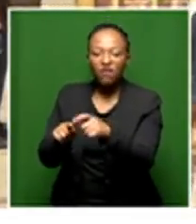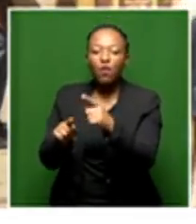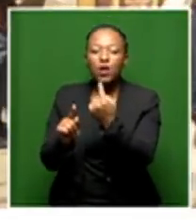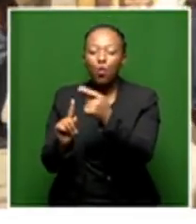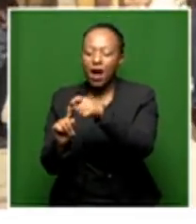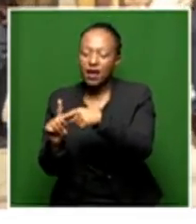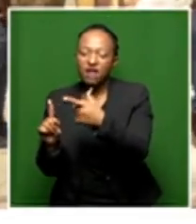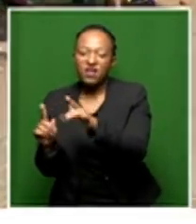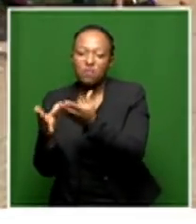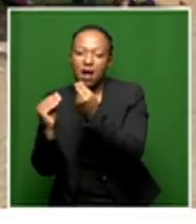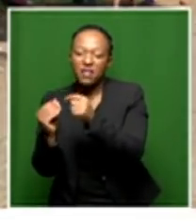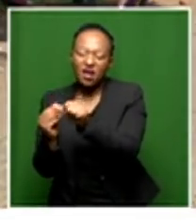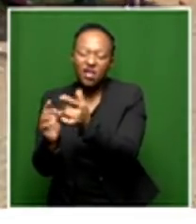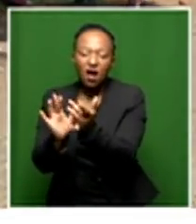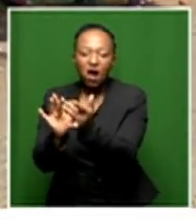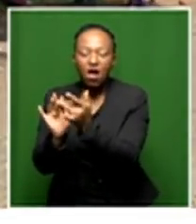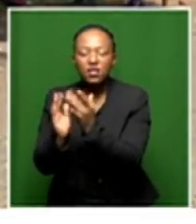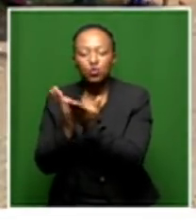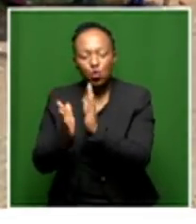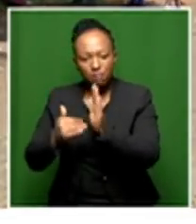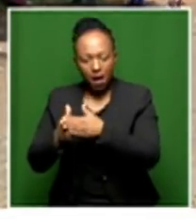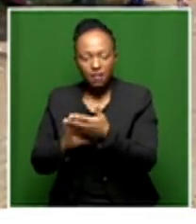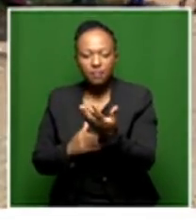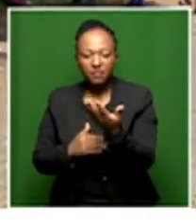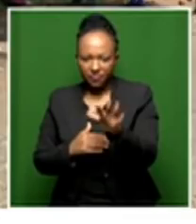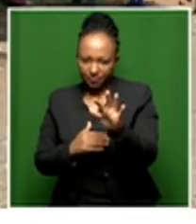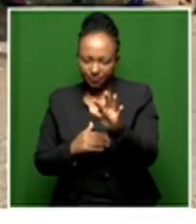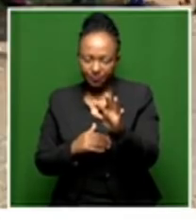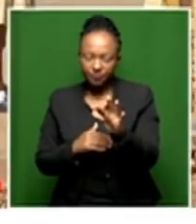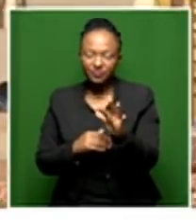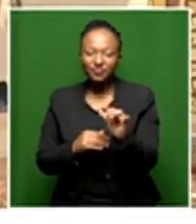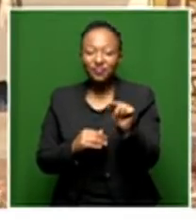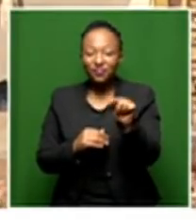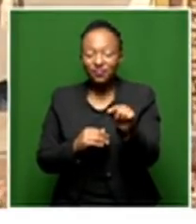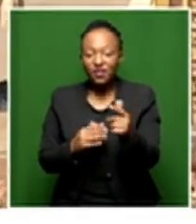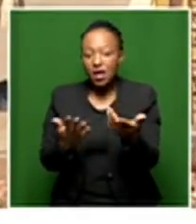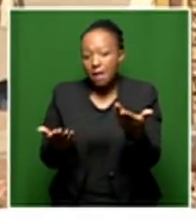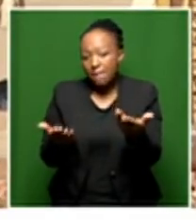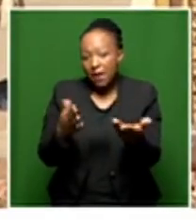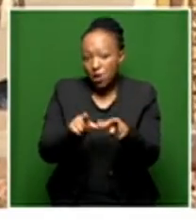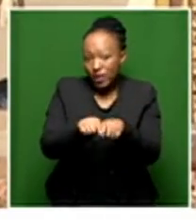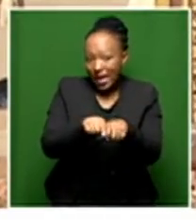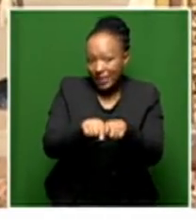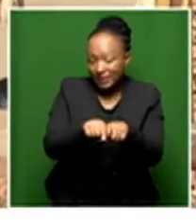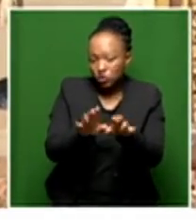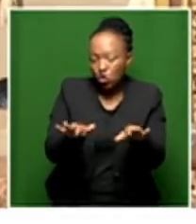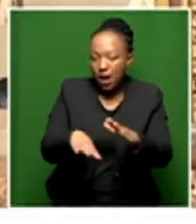was COVID positive, and the school closes. So it may be that we are testing more